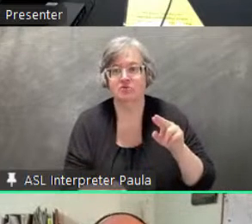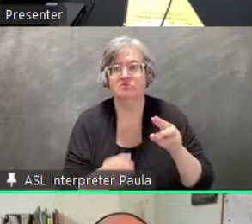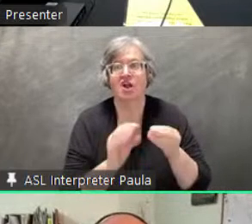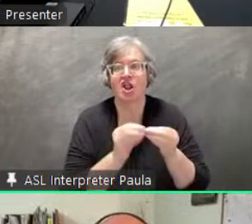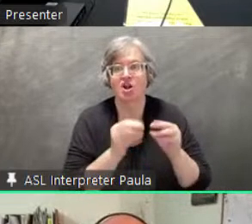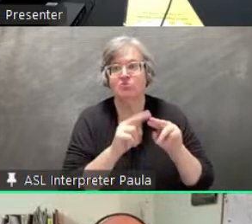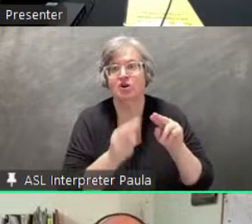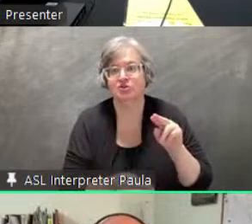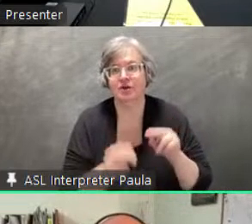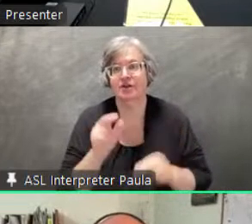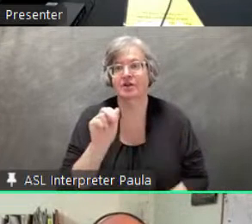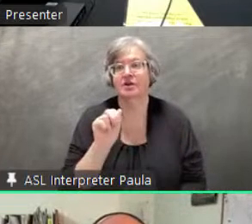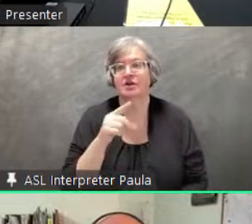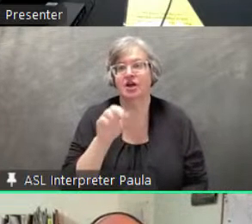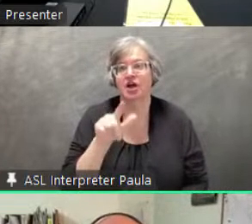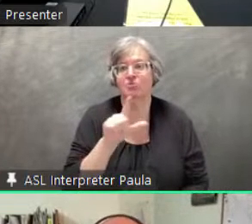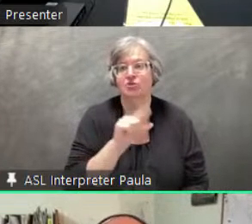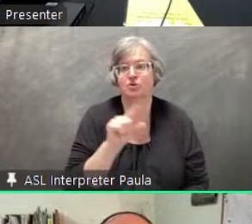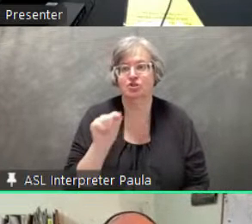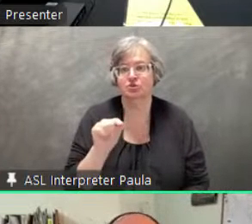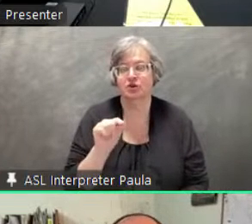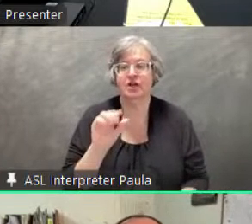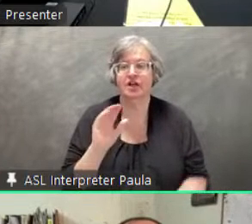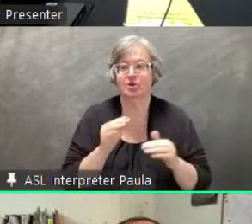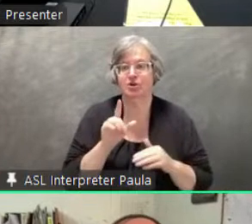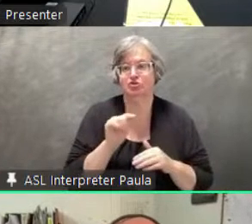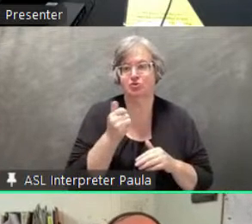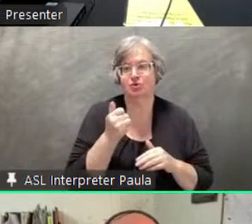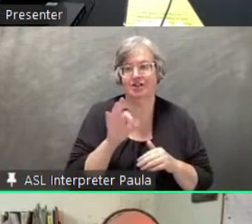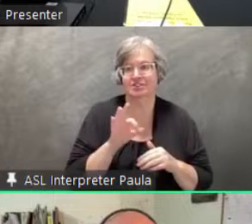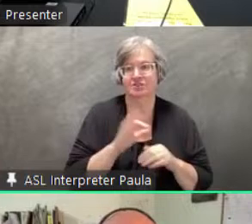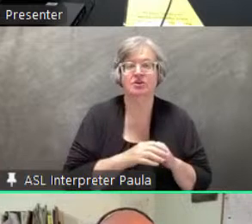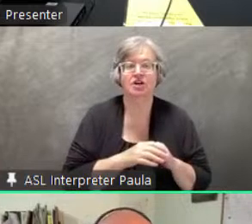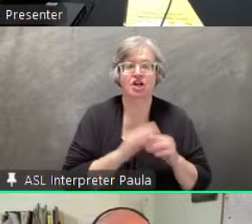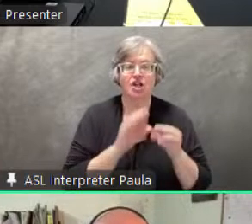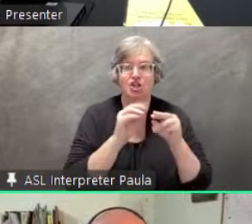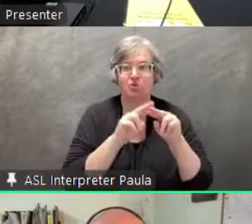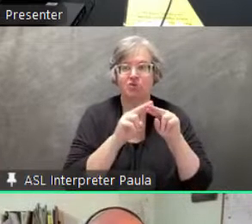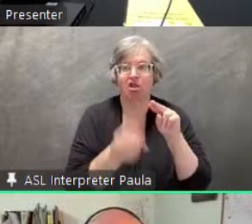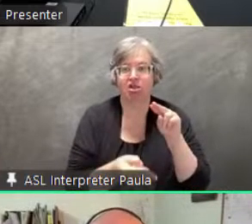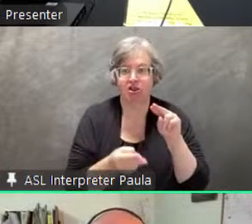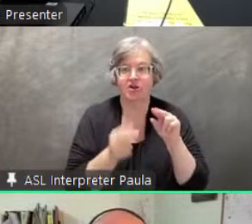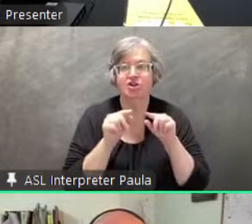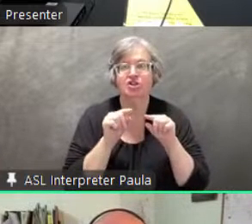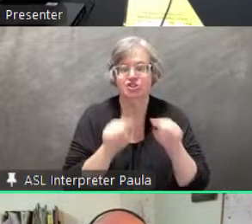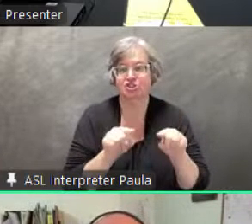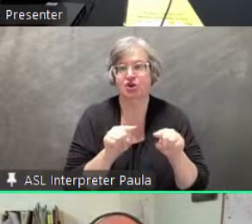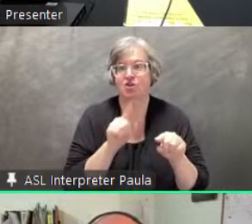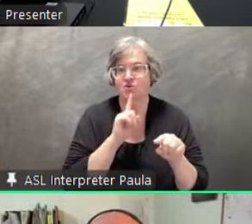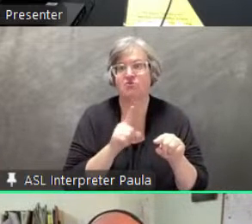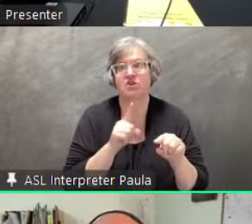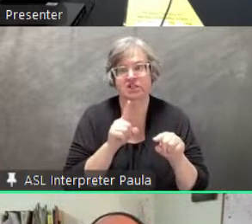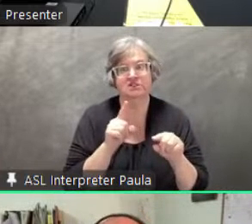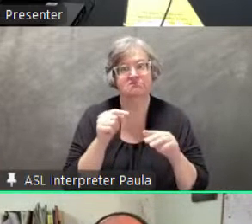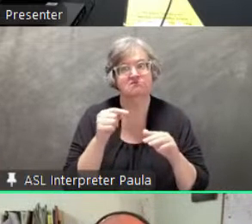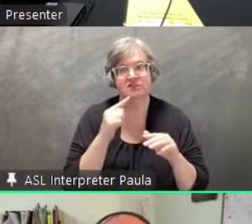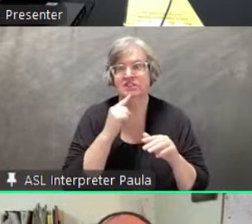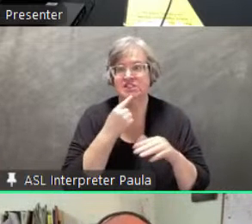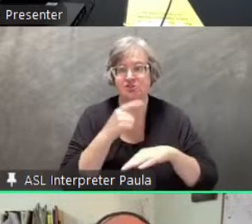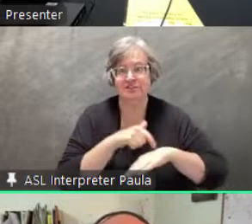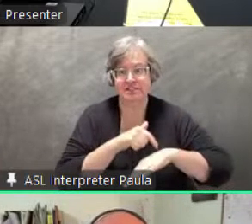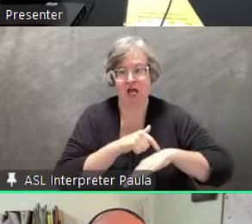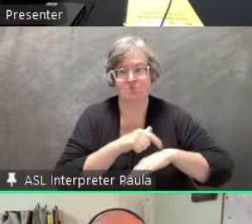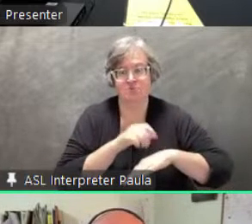in April of 2020 versus April of 2019. So how far ridership fell at the depth of the pandemic. And the blue dots are places